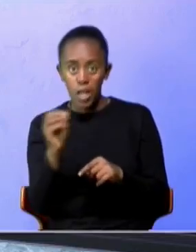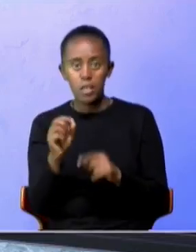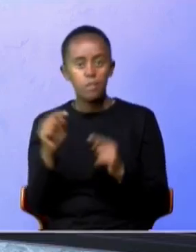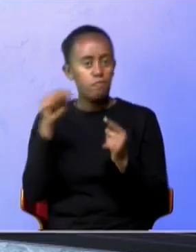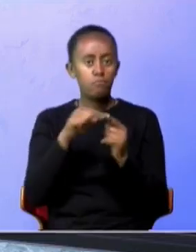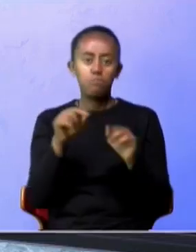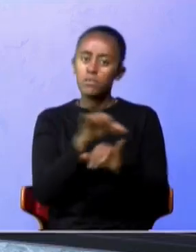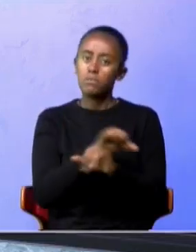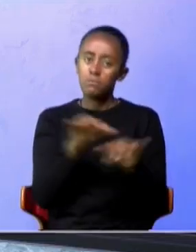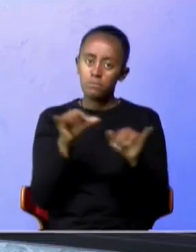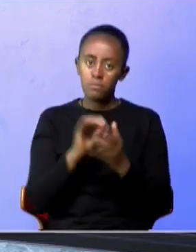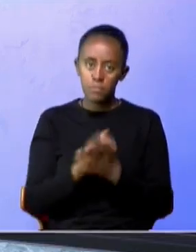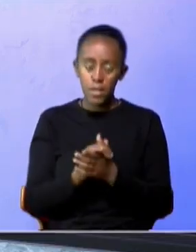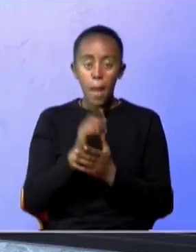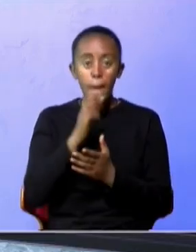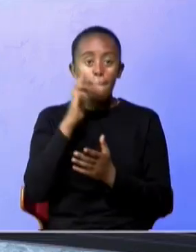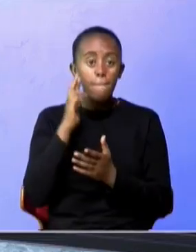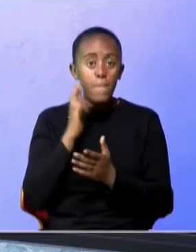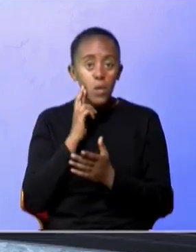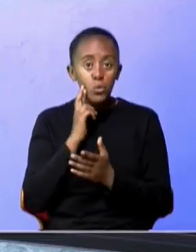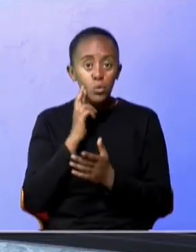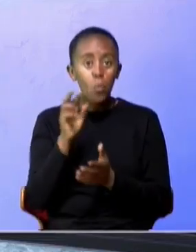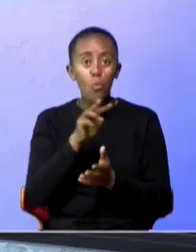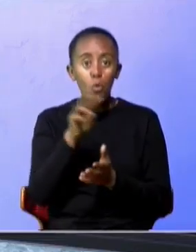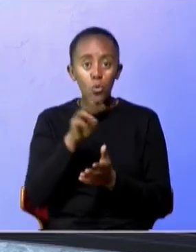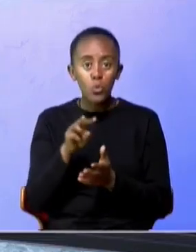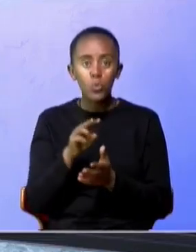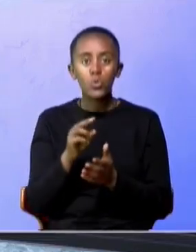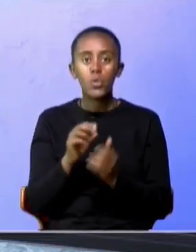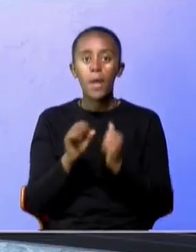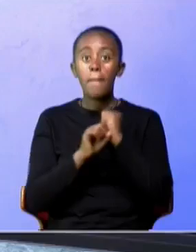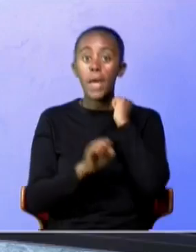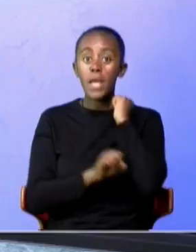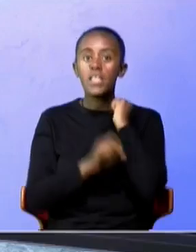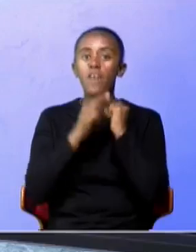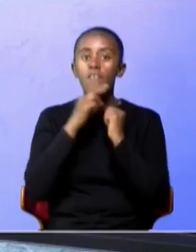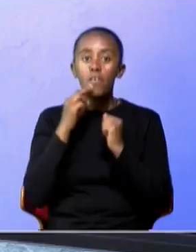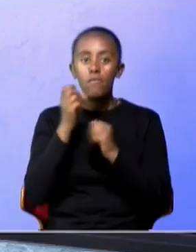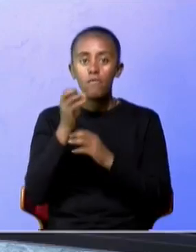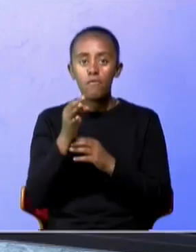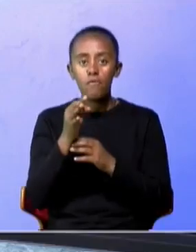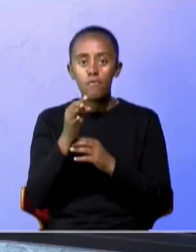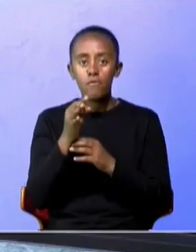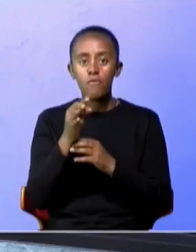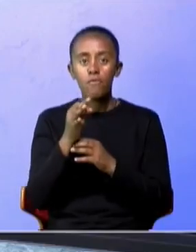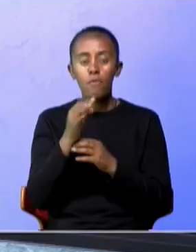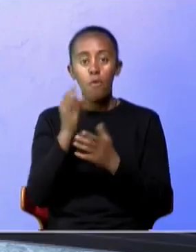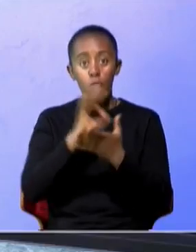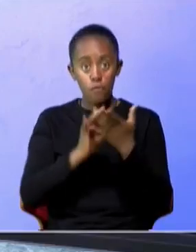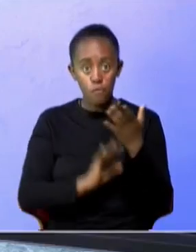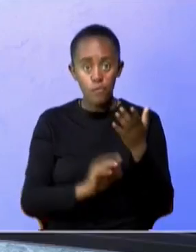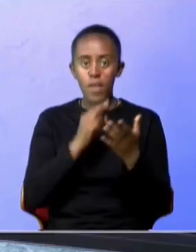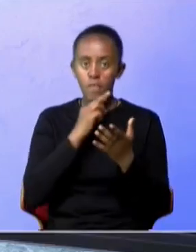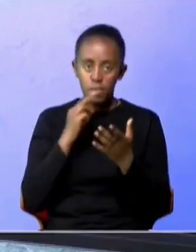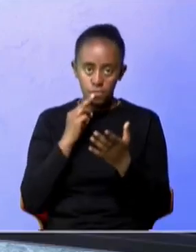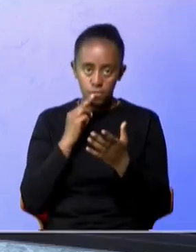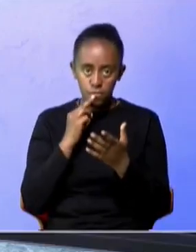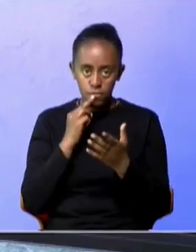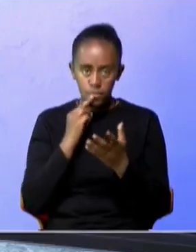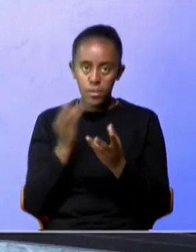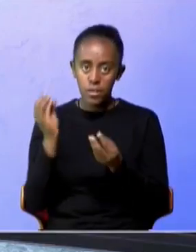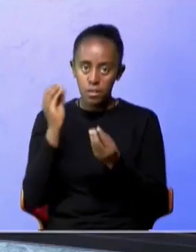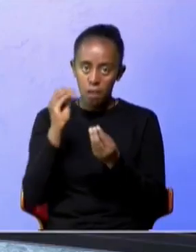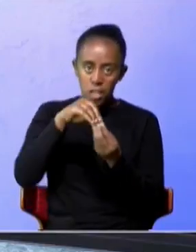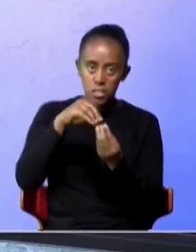very similar because they both use the base verb of a form of a verb, and they